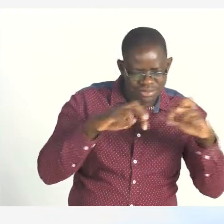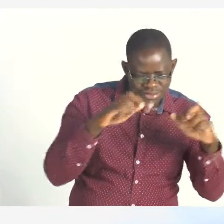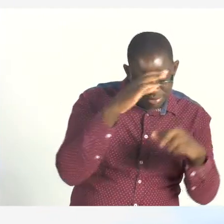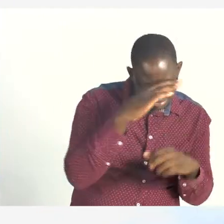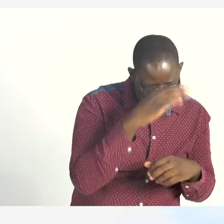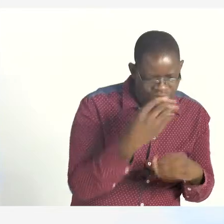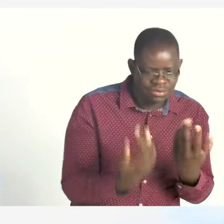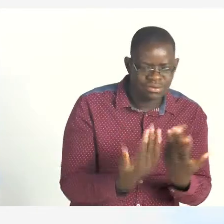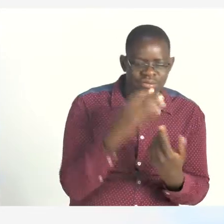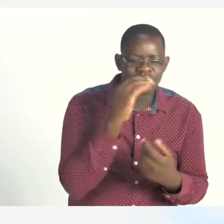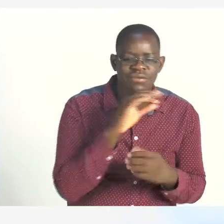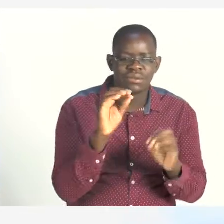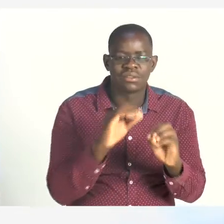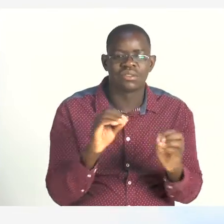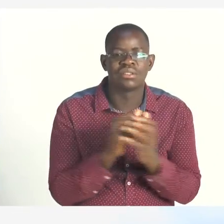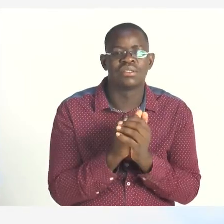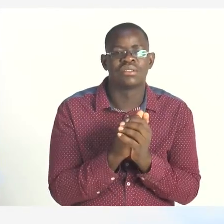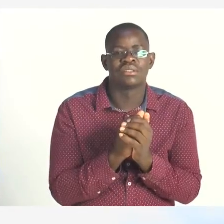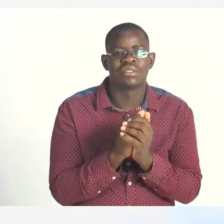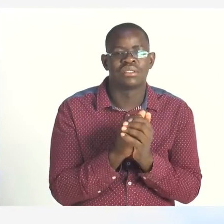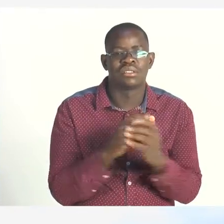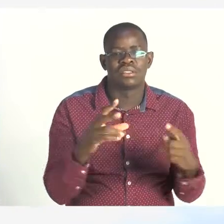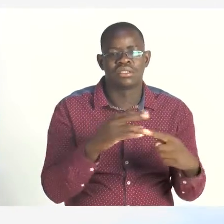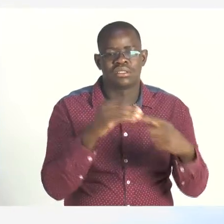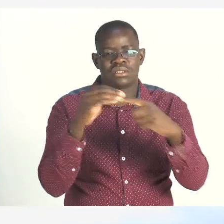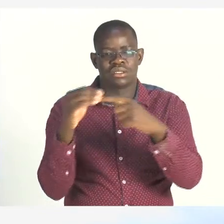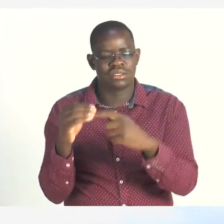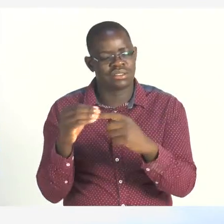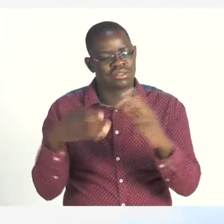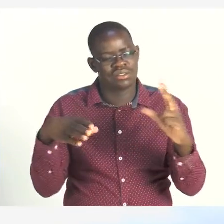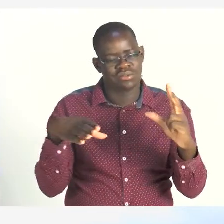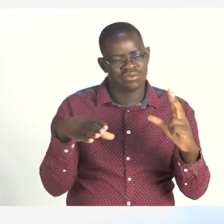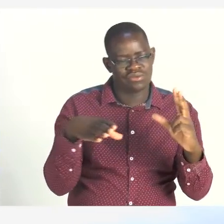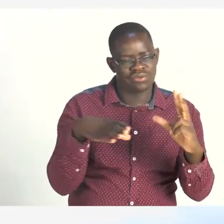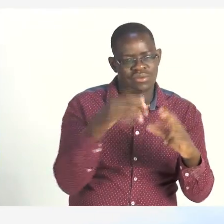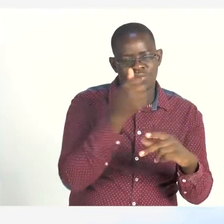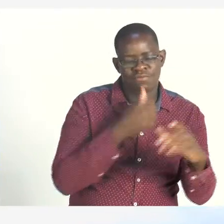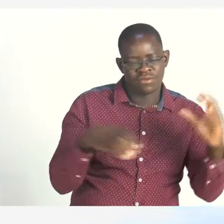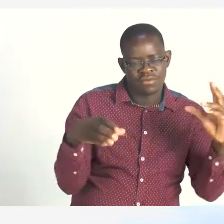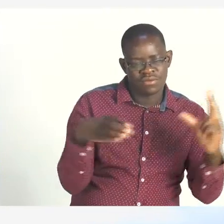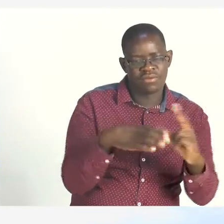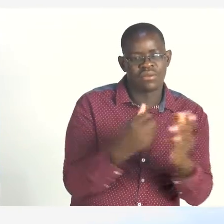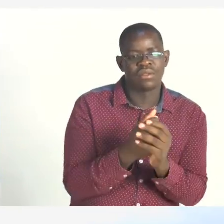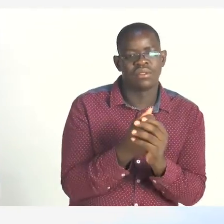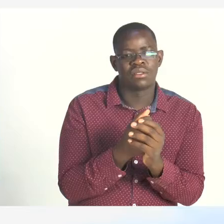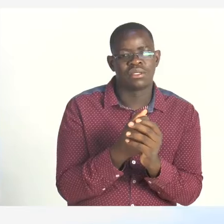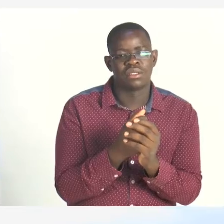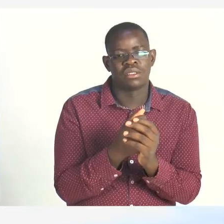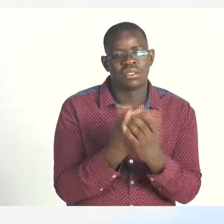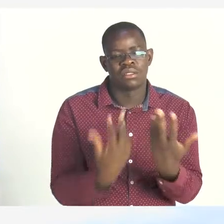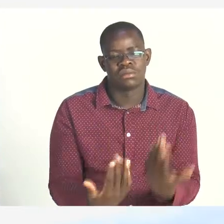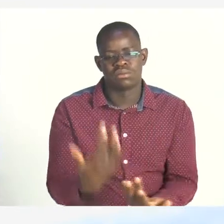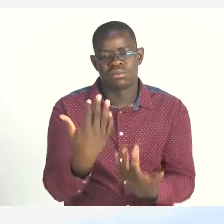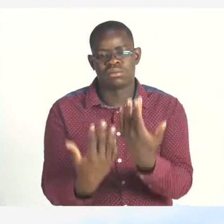for grass to eat. Exactly, especially here on communal farms. Yeah. The thing is, grazing on